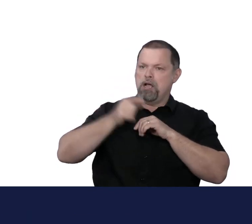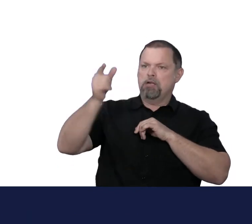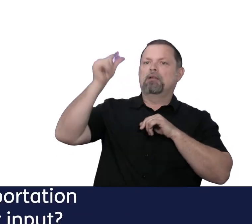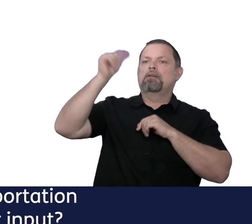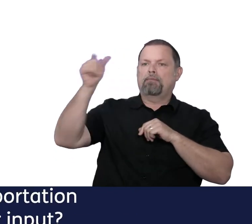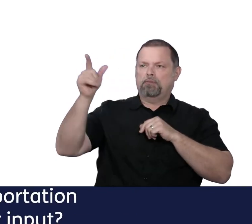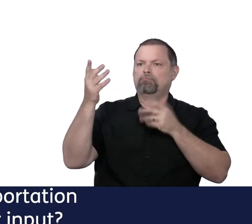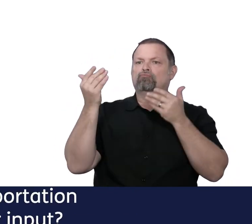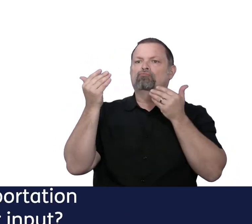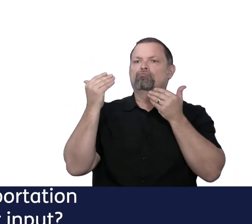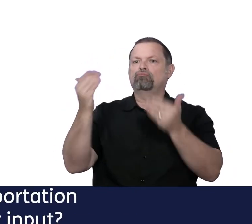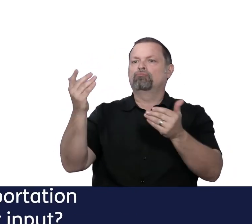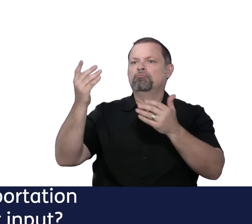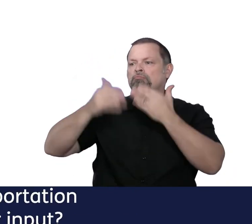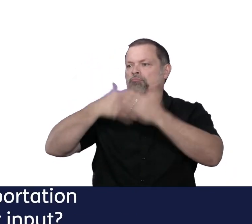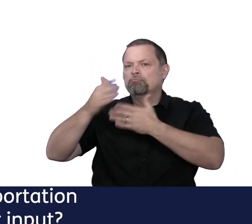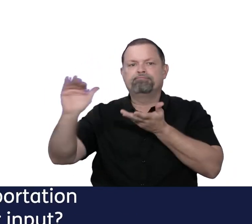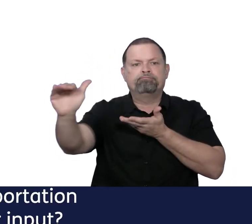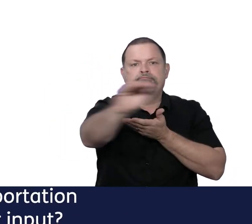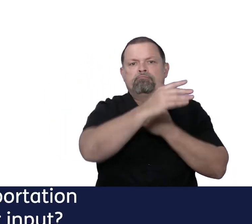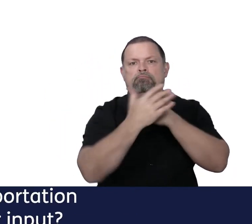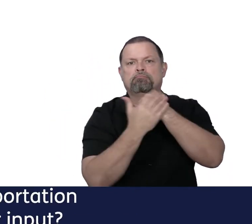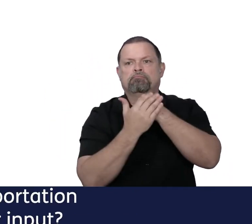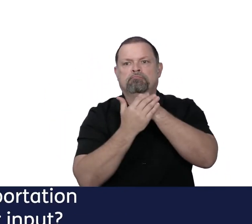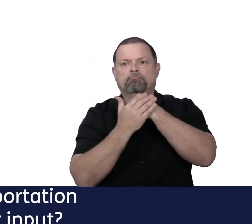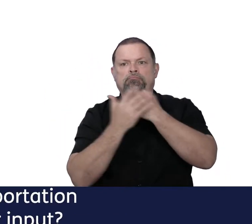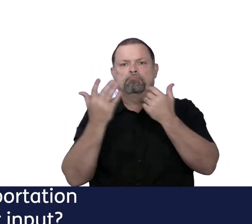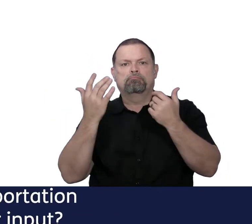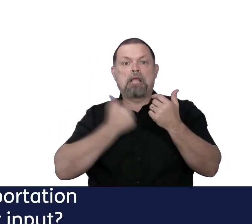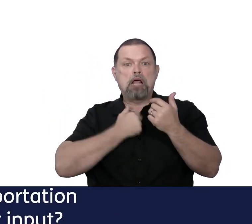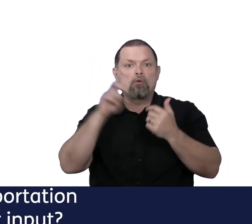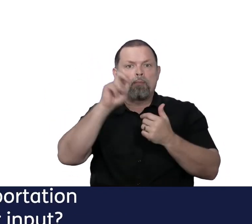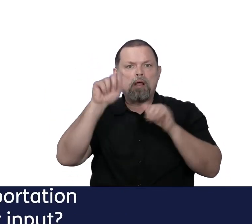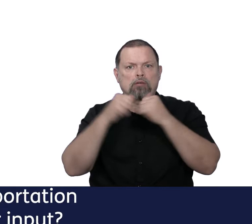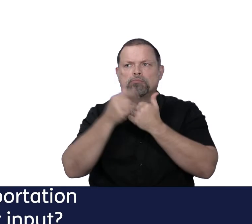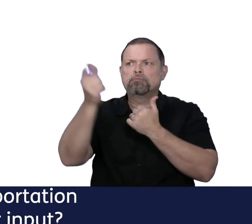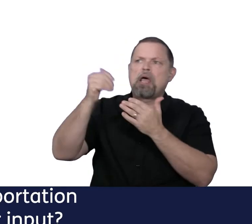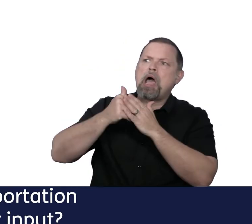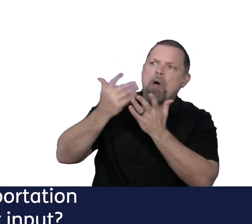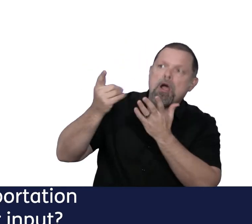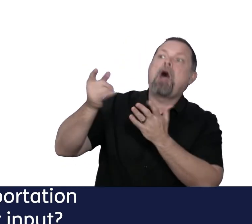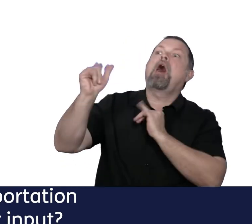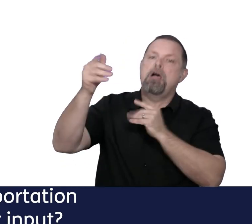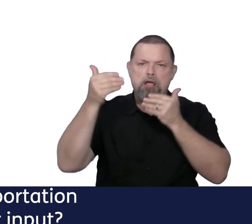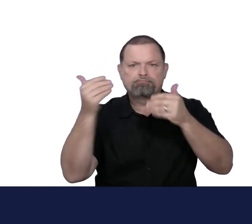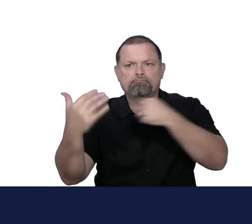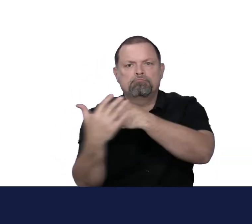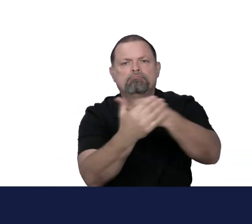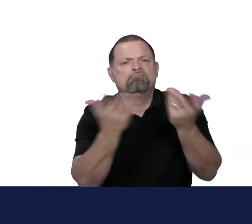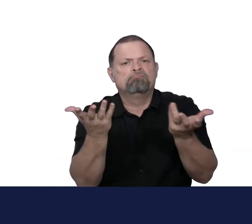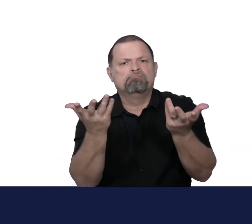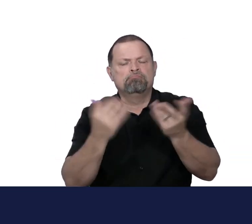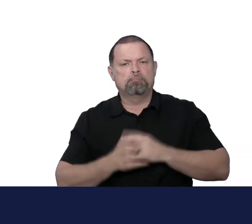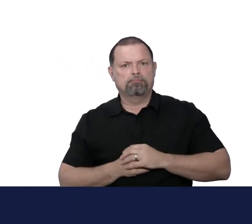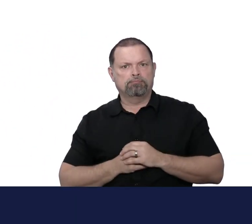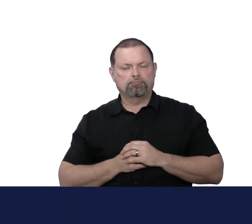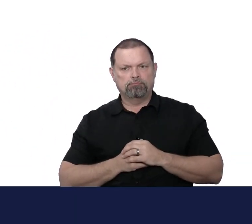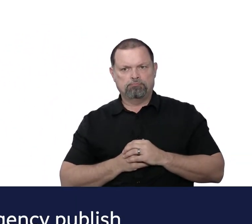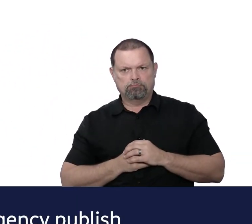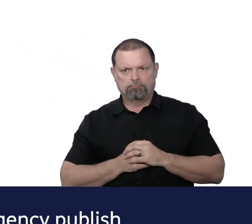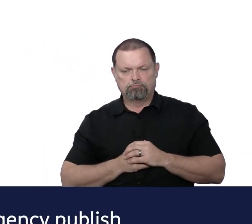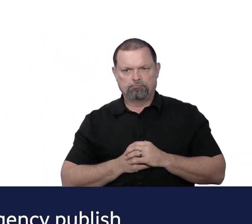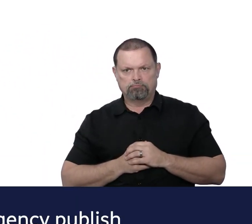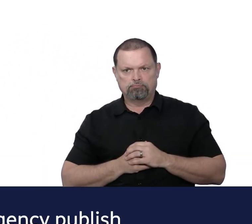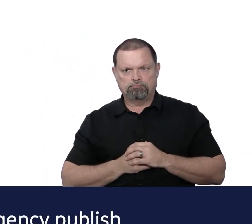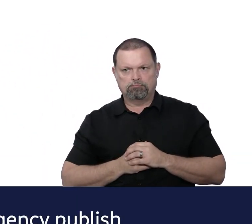government or the Canadian Transportation Agency is looking for input?